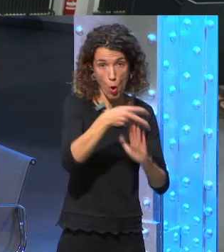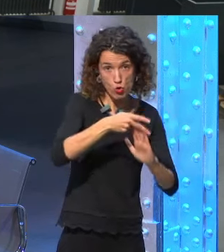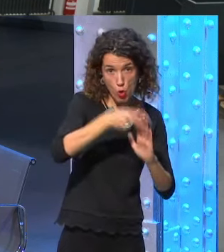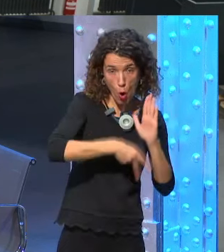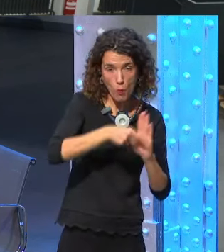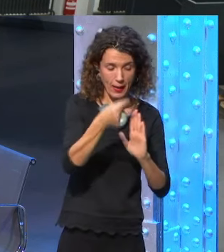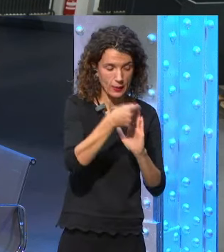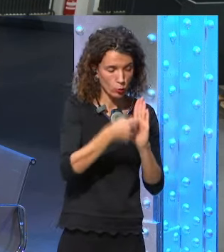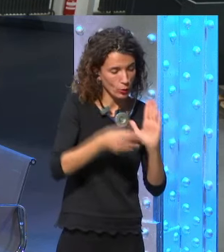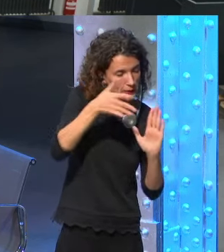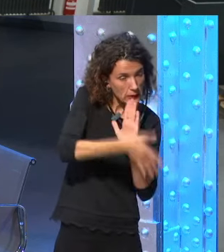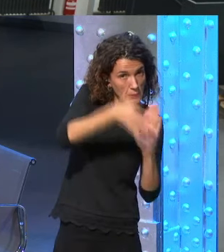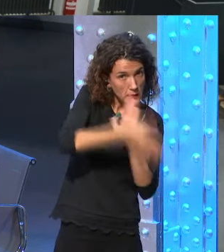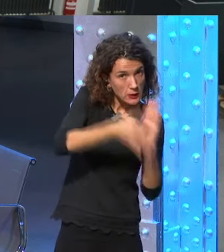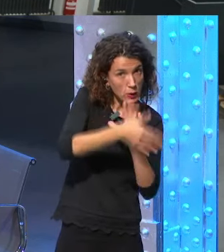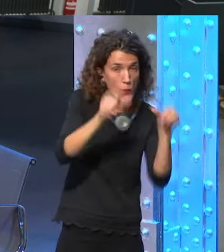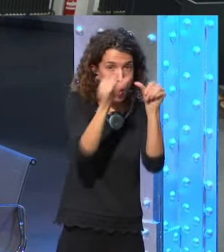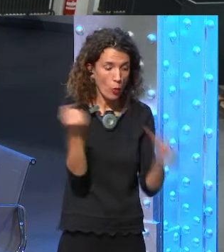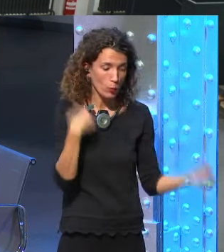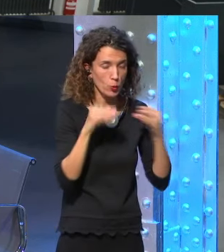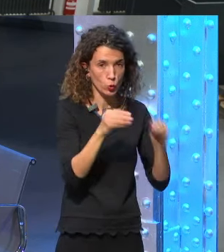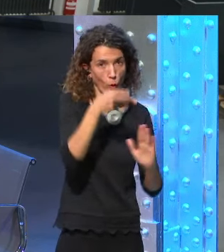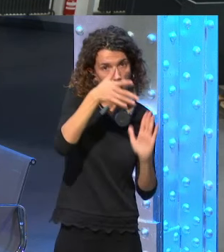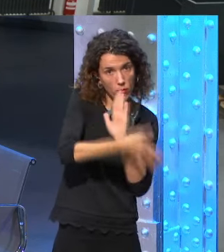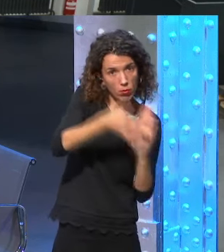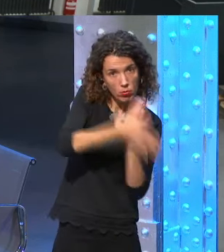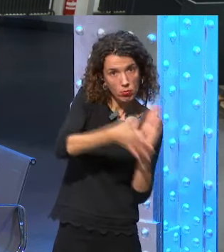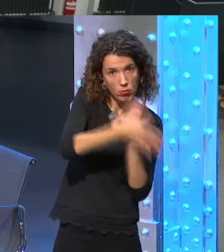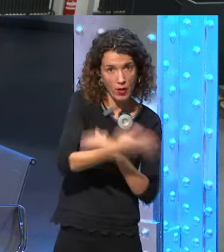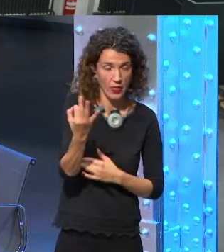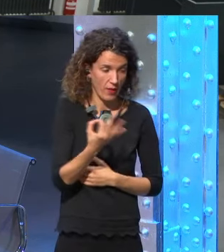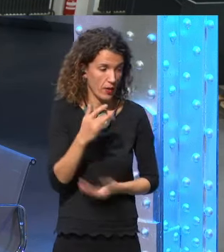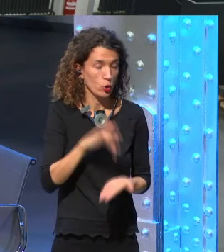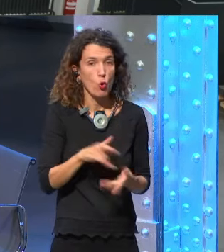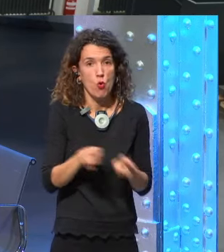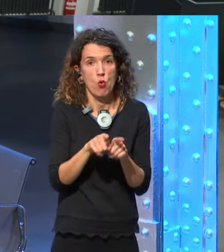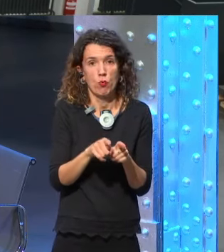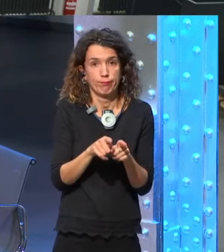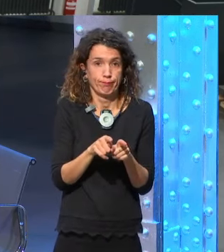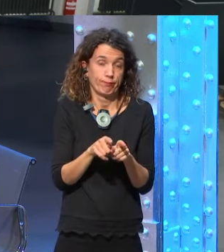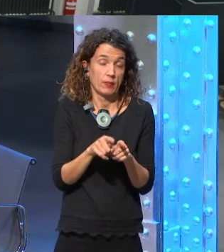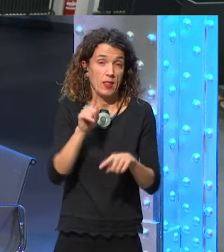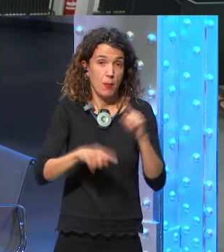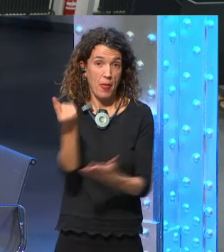behavior to act in the sense of the design. I mean, these are just